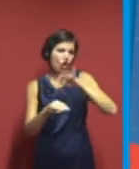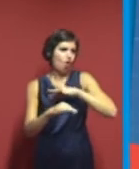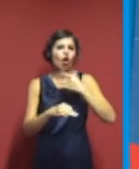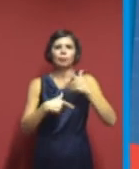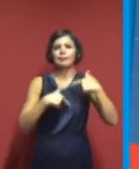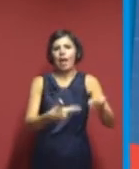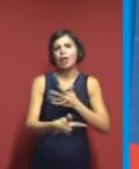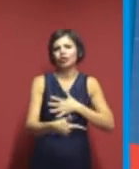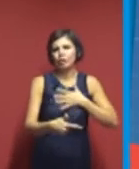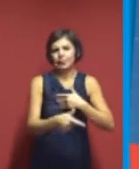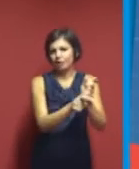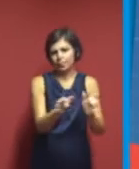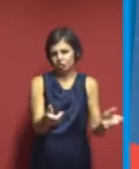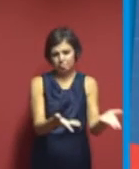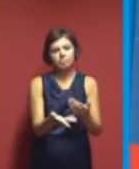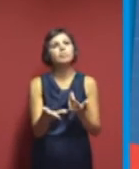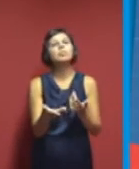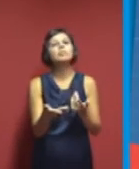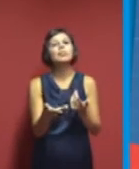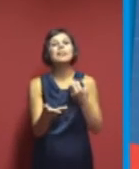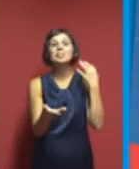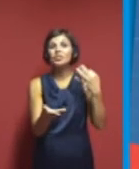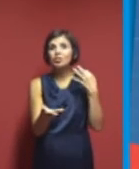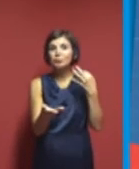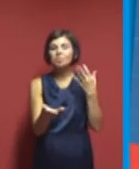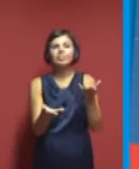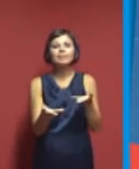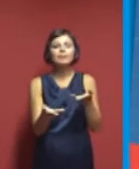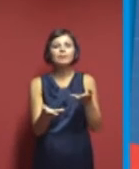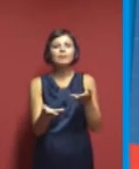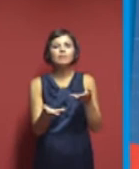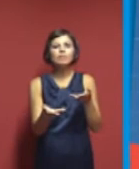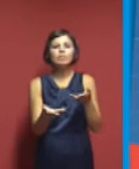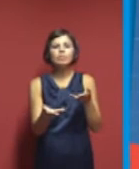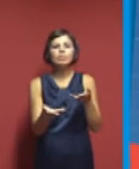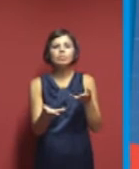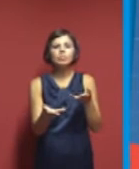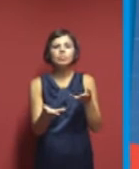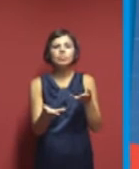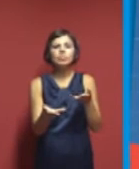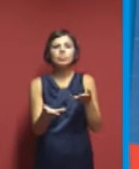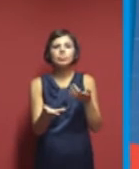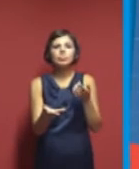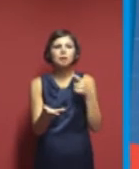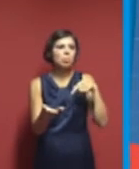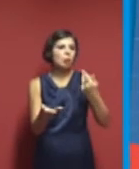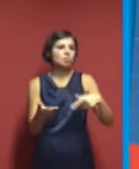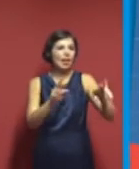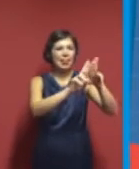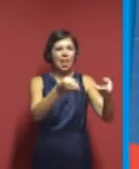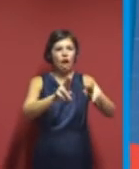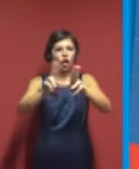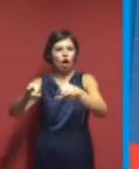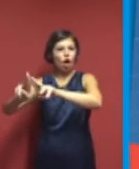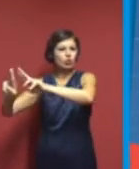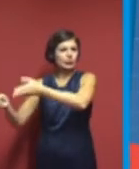this iron triangle in the center, in this hard box of conventional products. But there are other